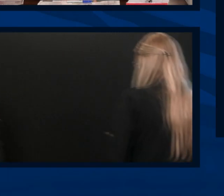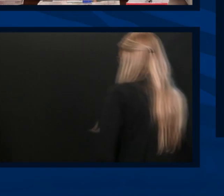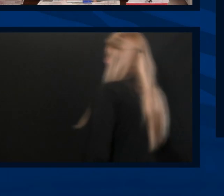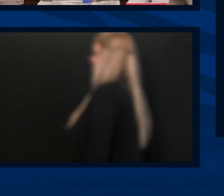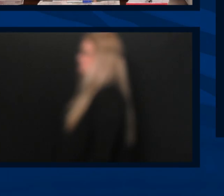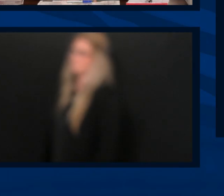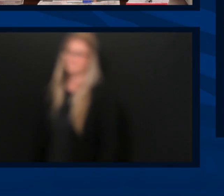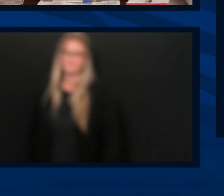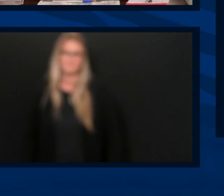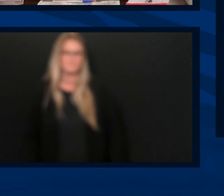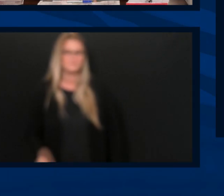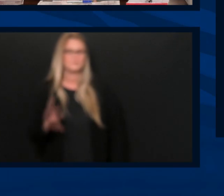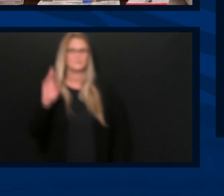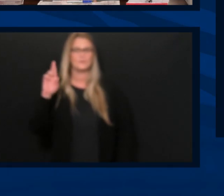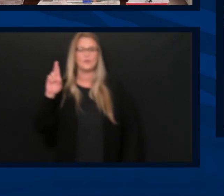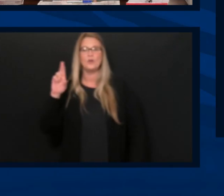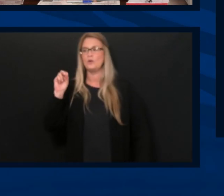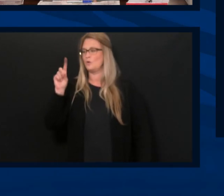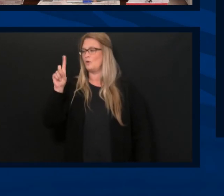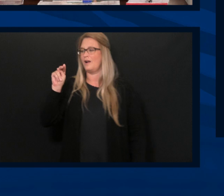with WBOY.